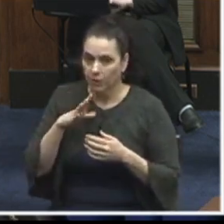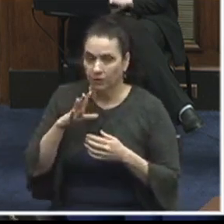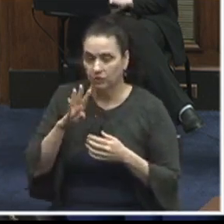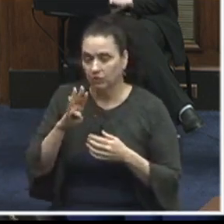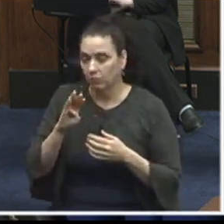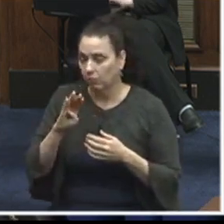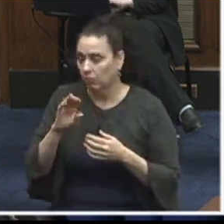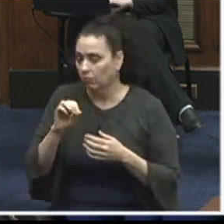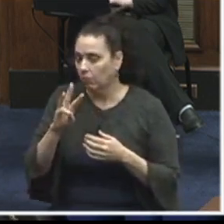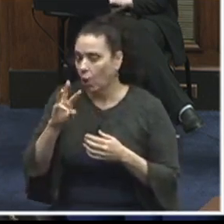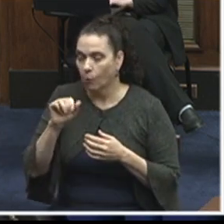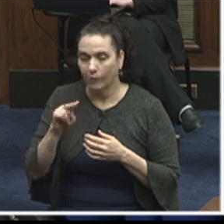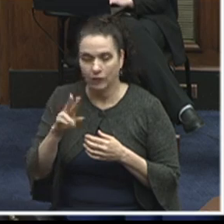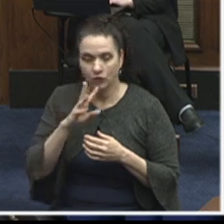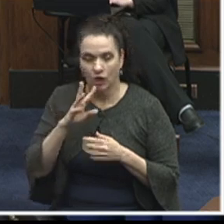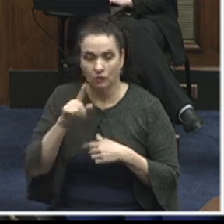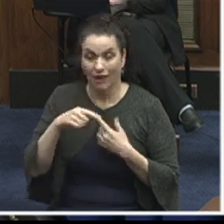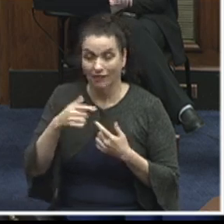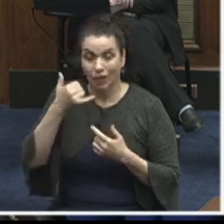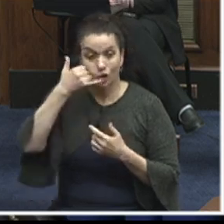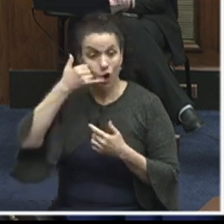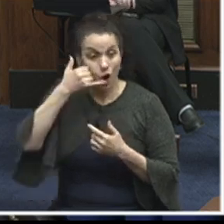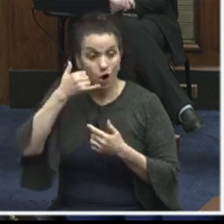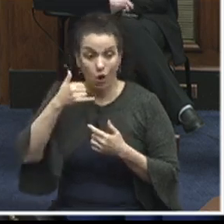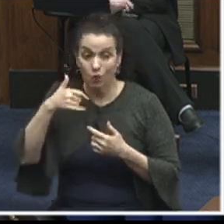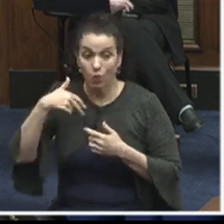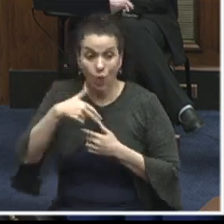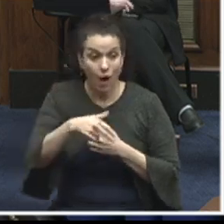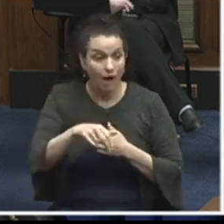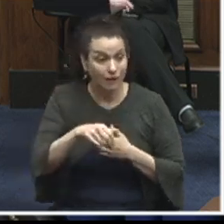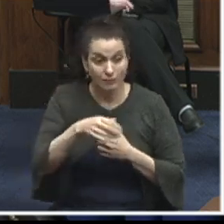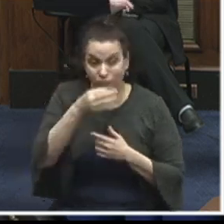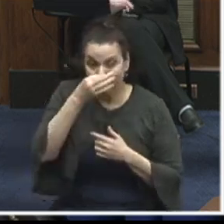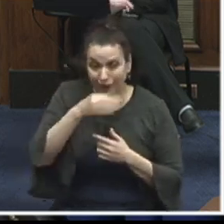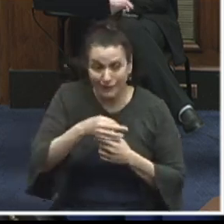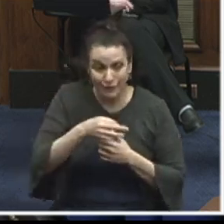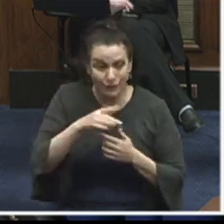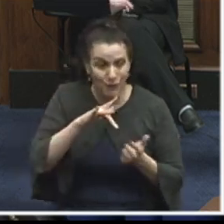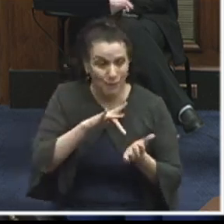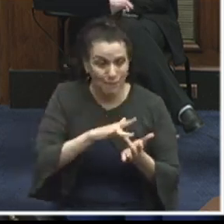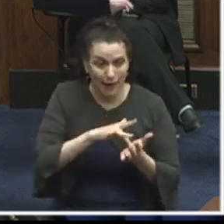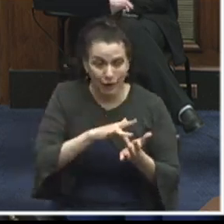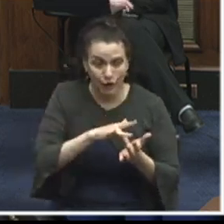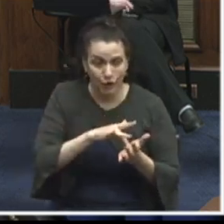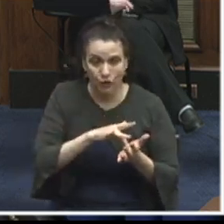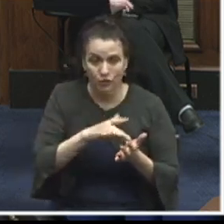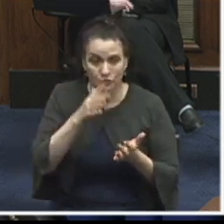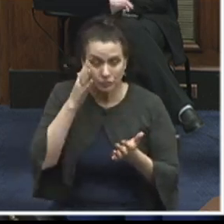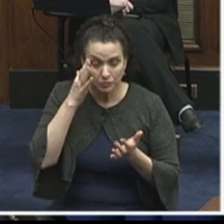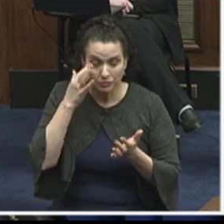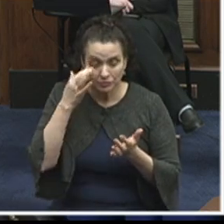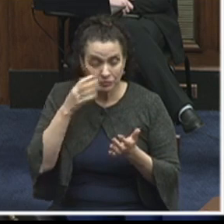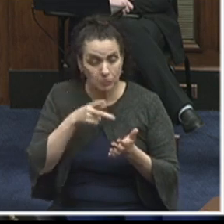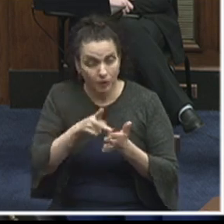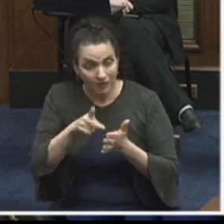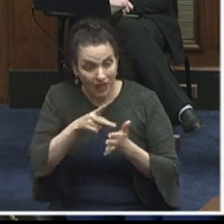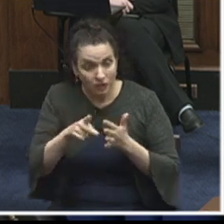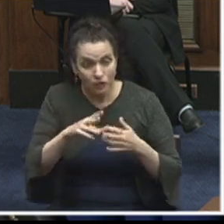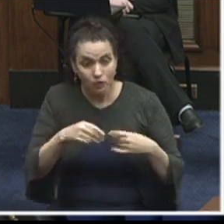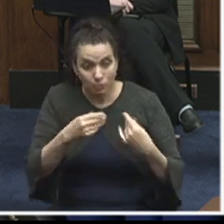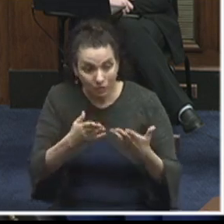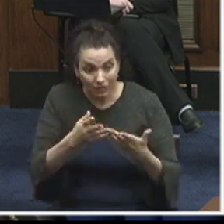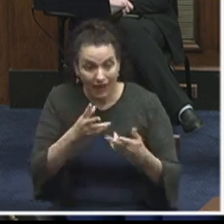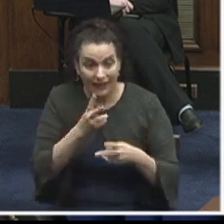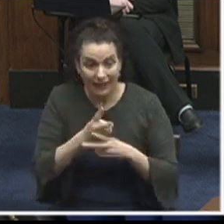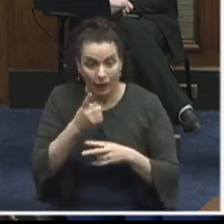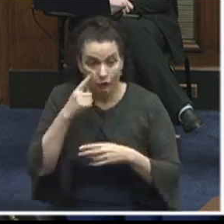steps to a medical professional to care for you. That's the kind of access that we want for everyone, and that's the kind of access everyone